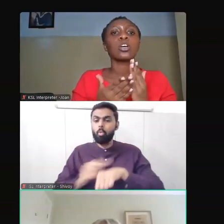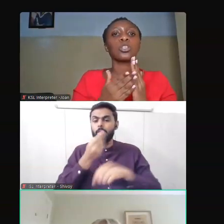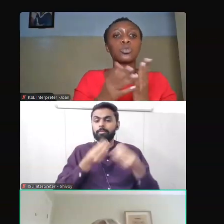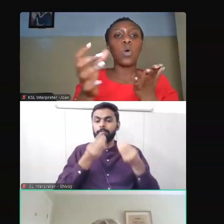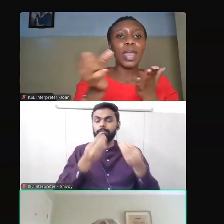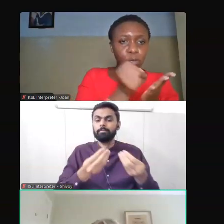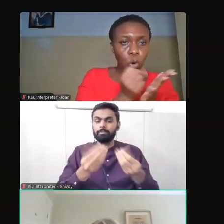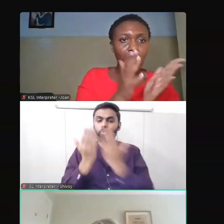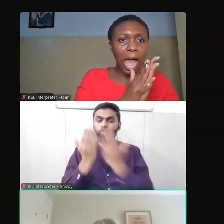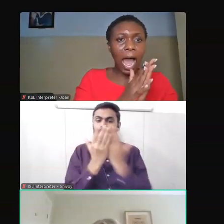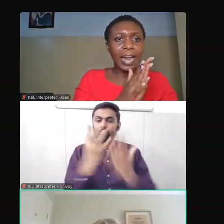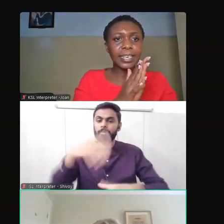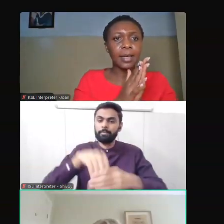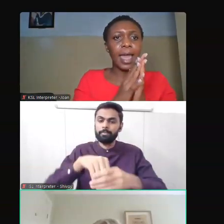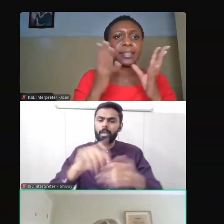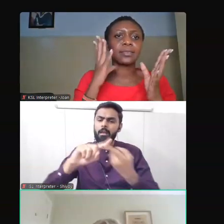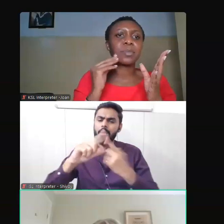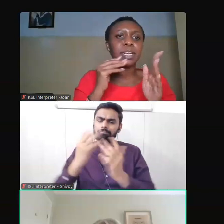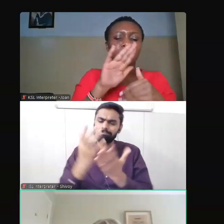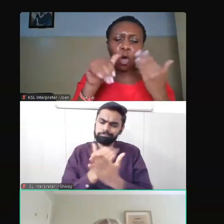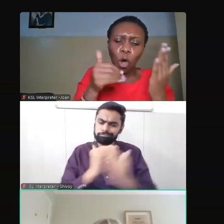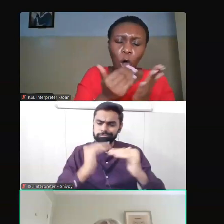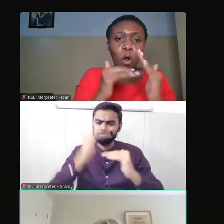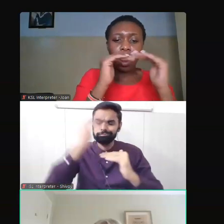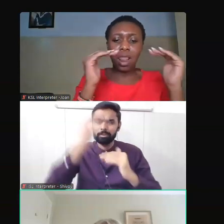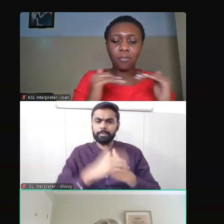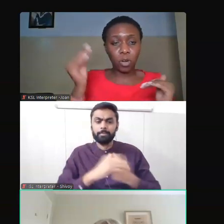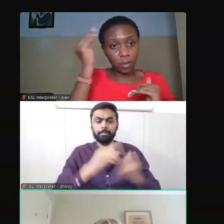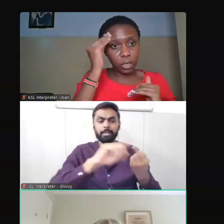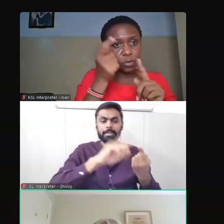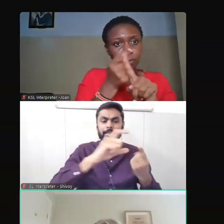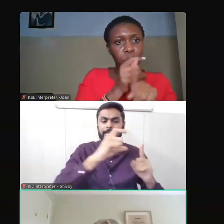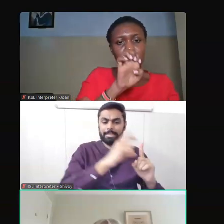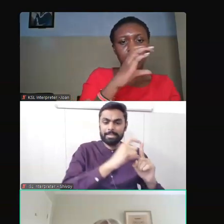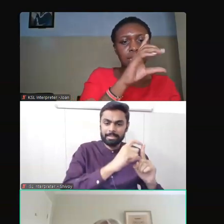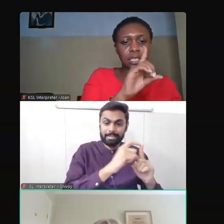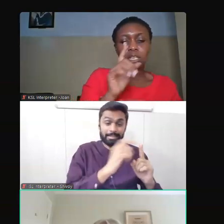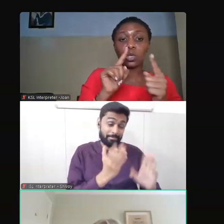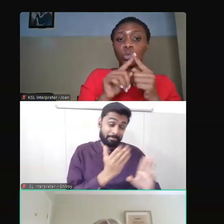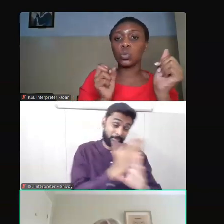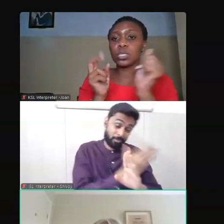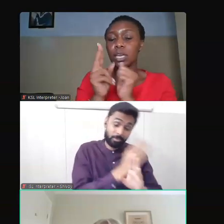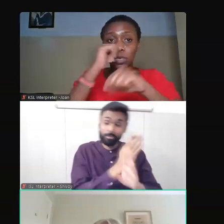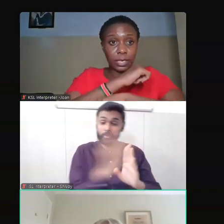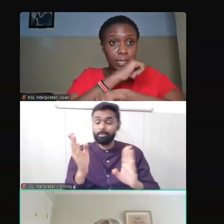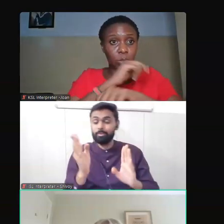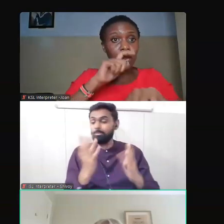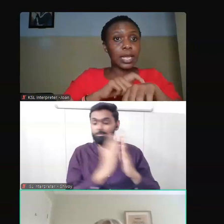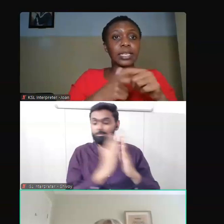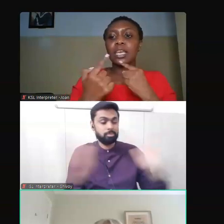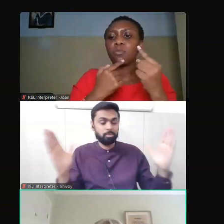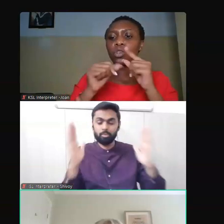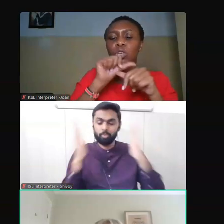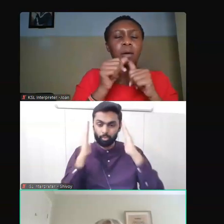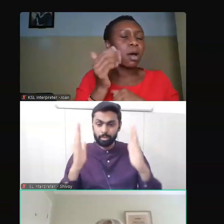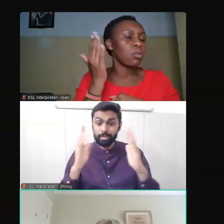complete all stages of education from ECD to secondary school. So when we're talking specifically about deaf